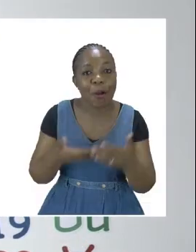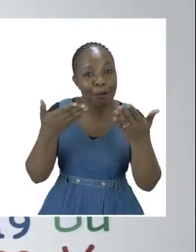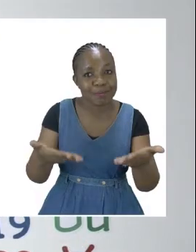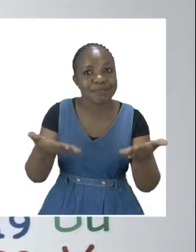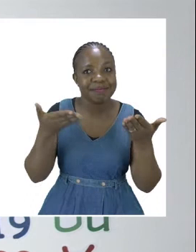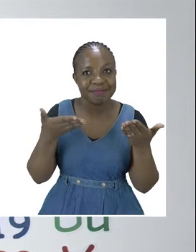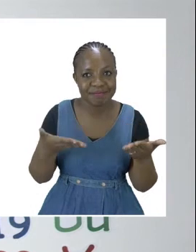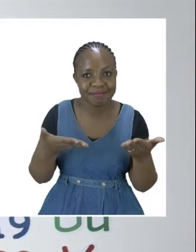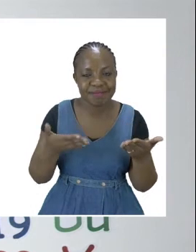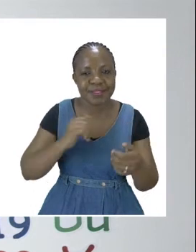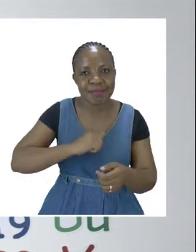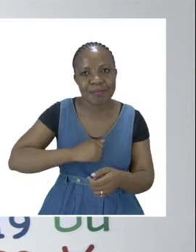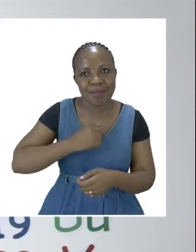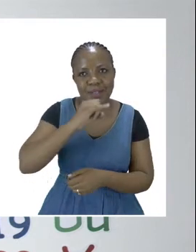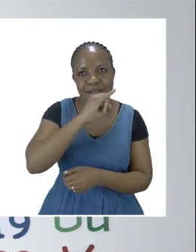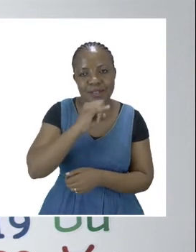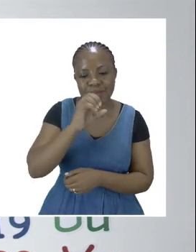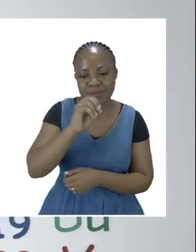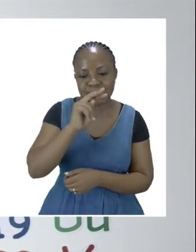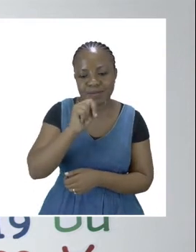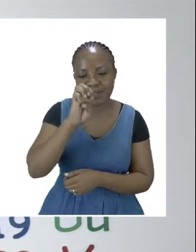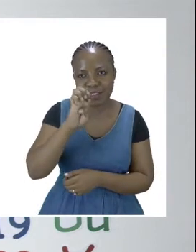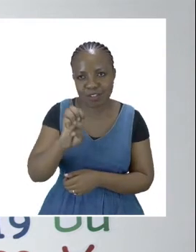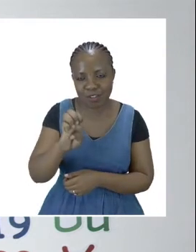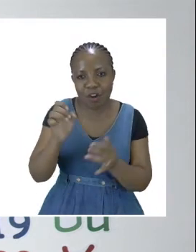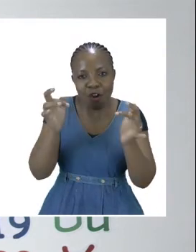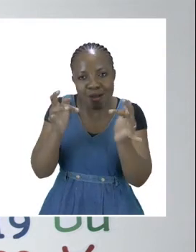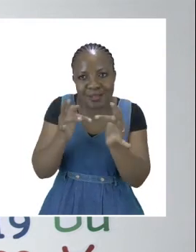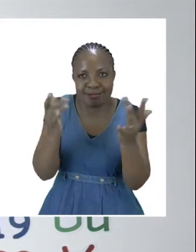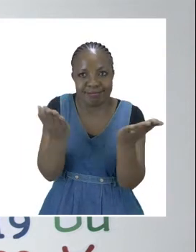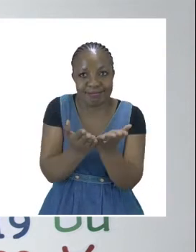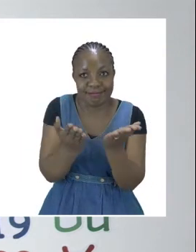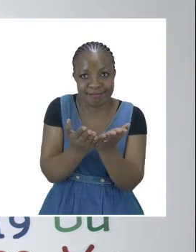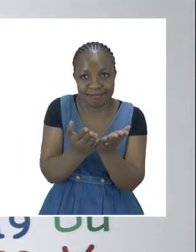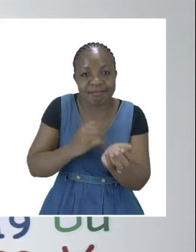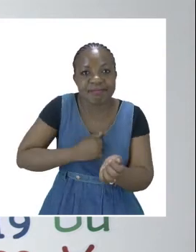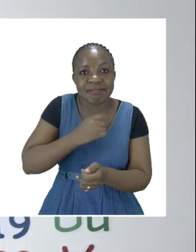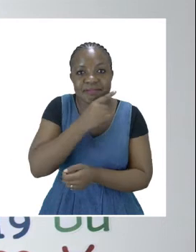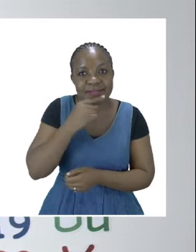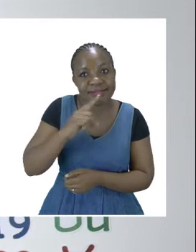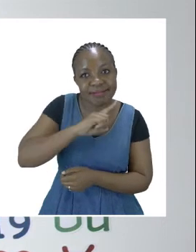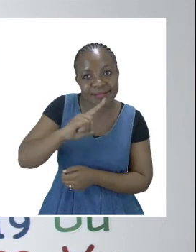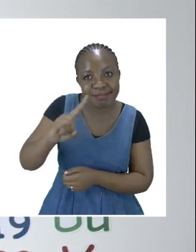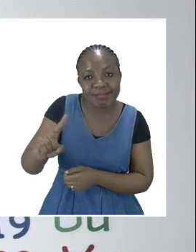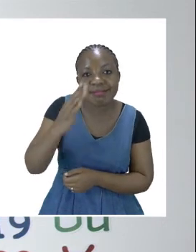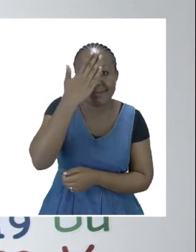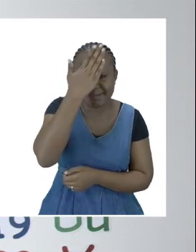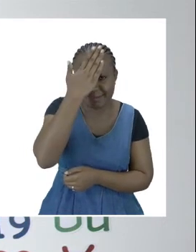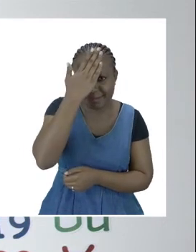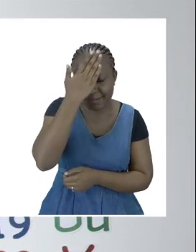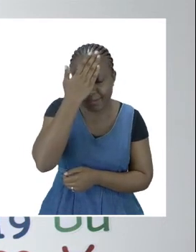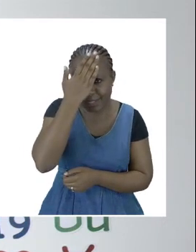Welcome to My Zone Online School. My name is Teacher Mutsa. Get your education